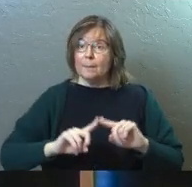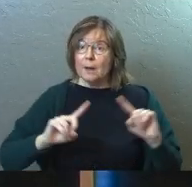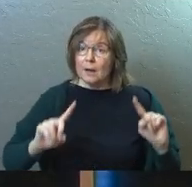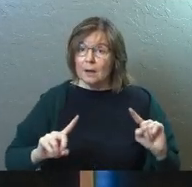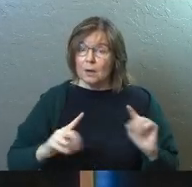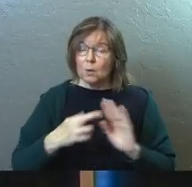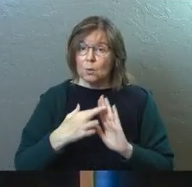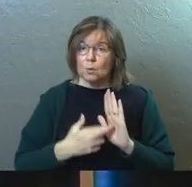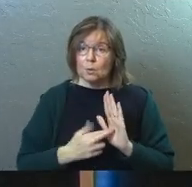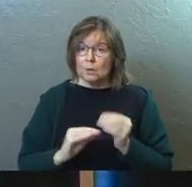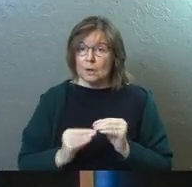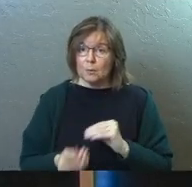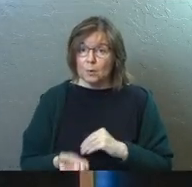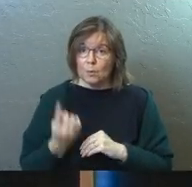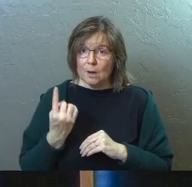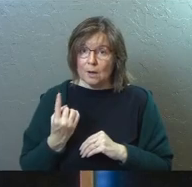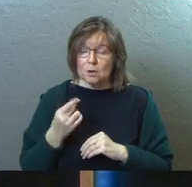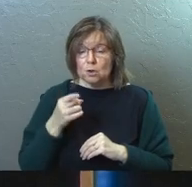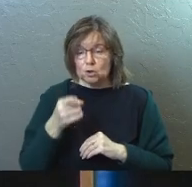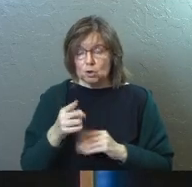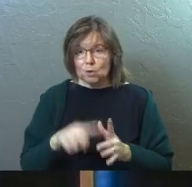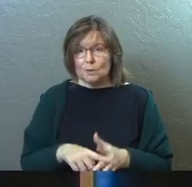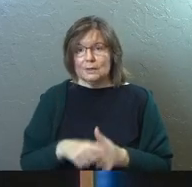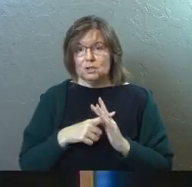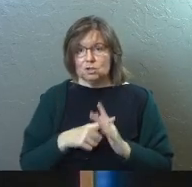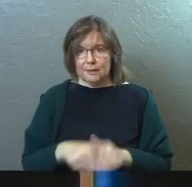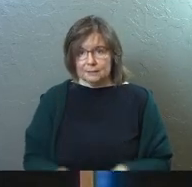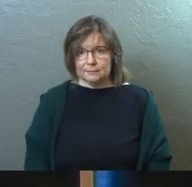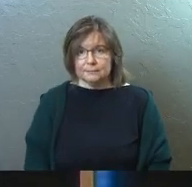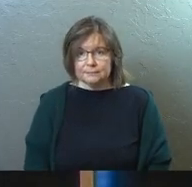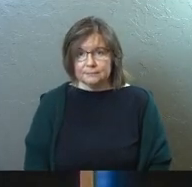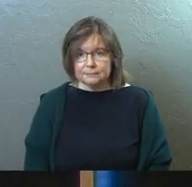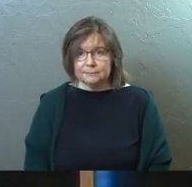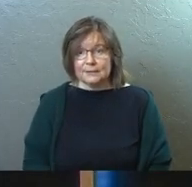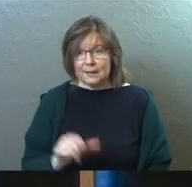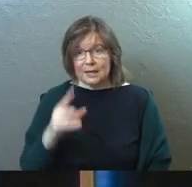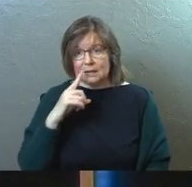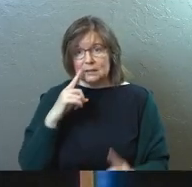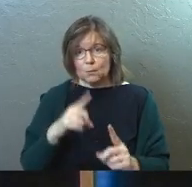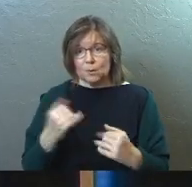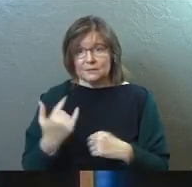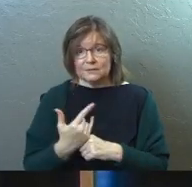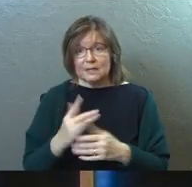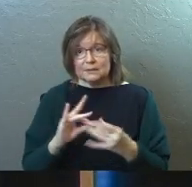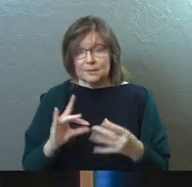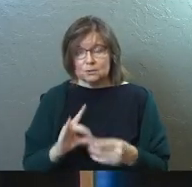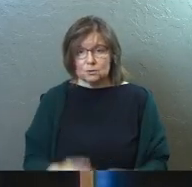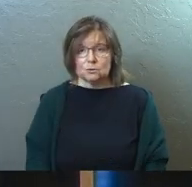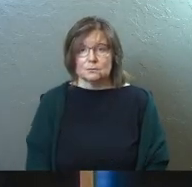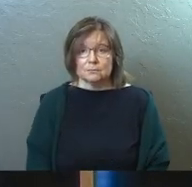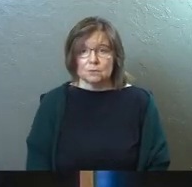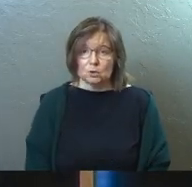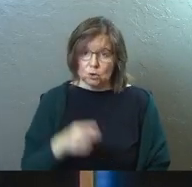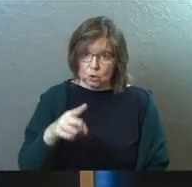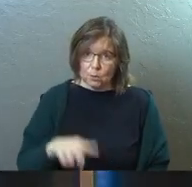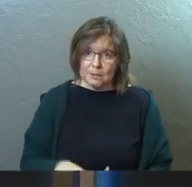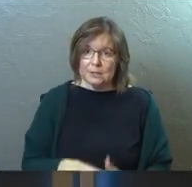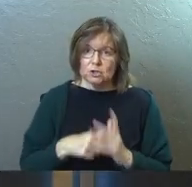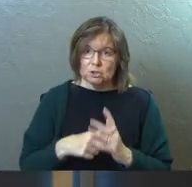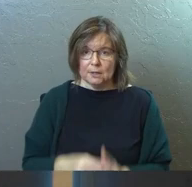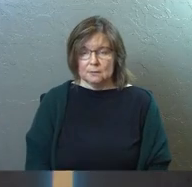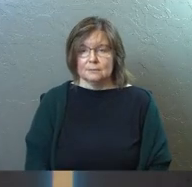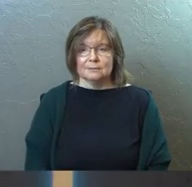But rule number one is you initiate. That's the point of today's message. You